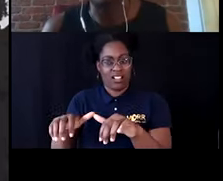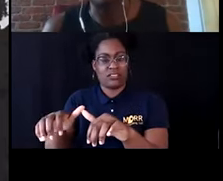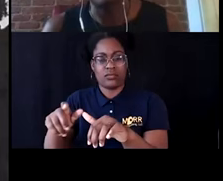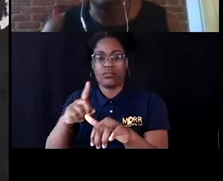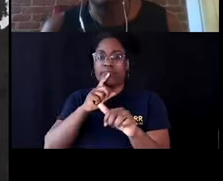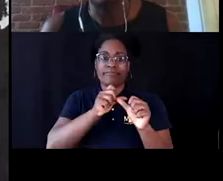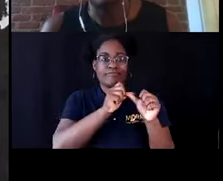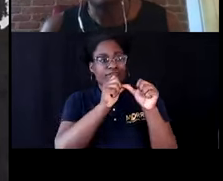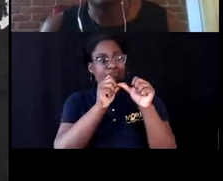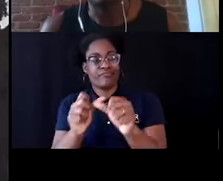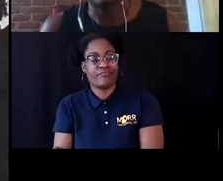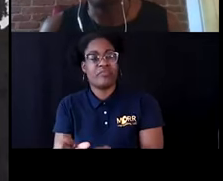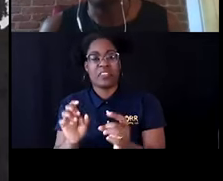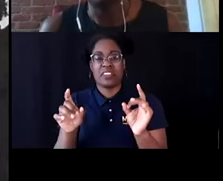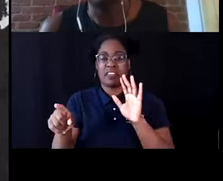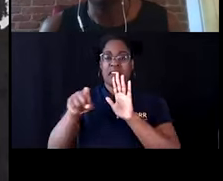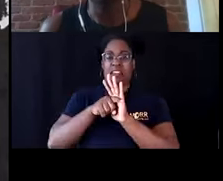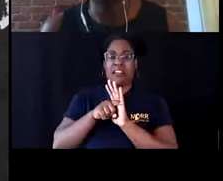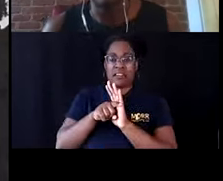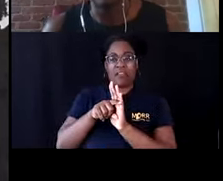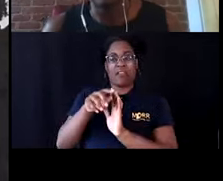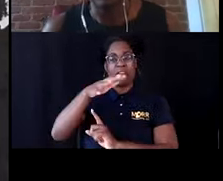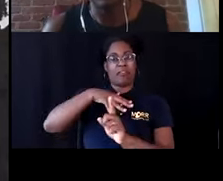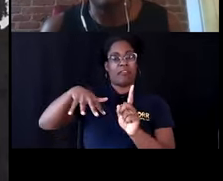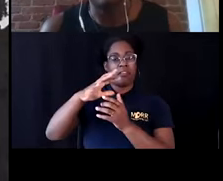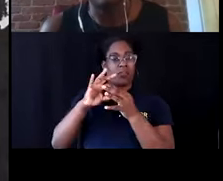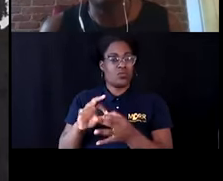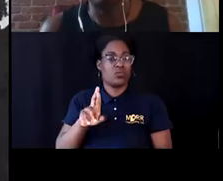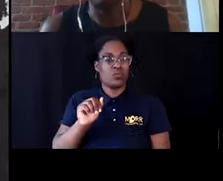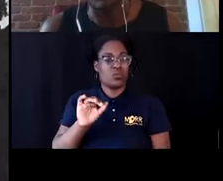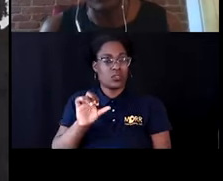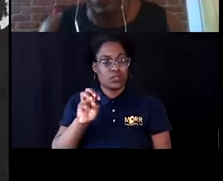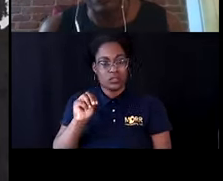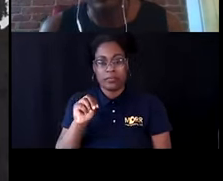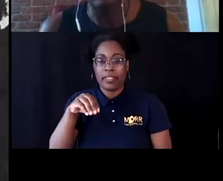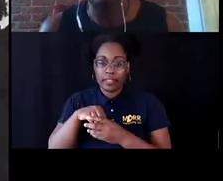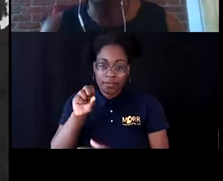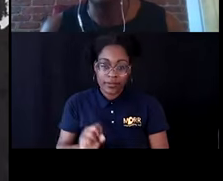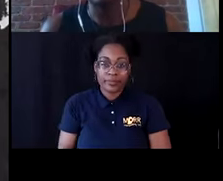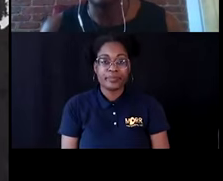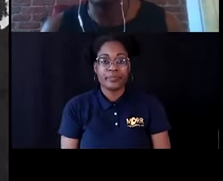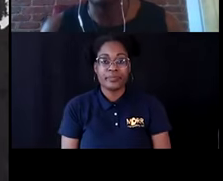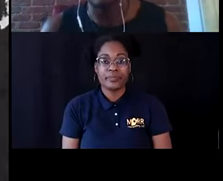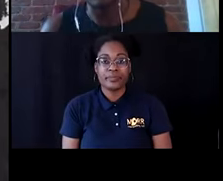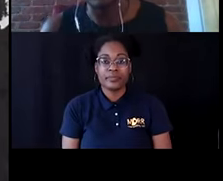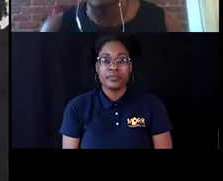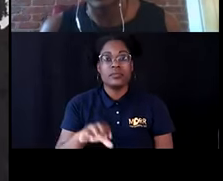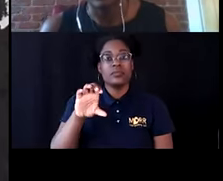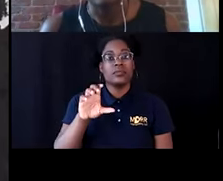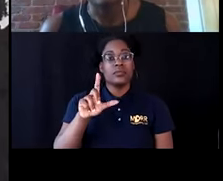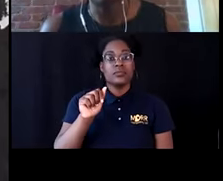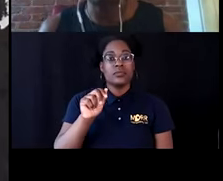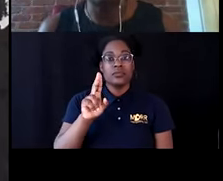Claudia Jones came to New York from Trinidad in the early